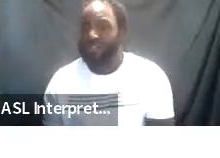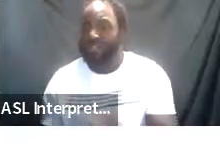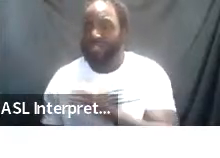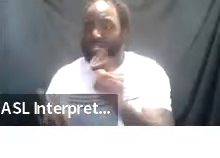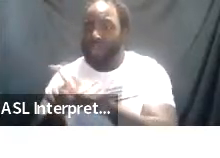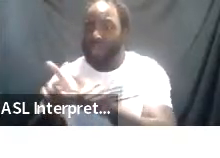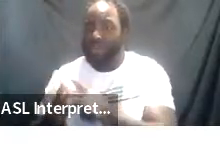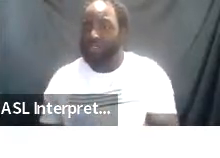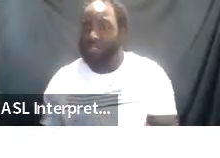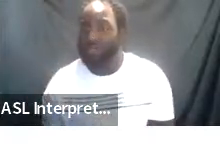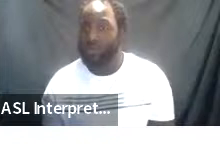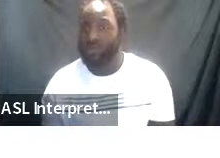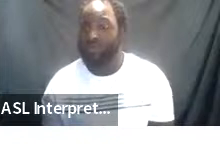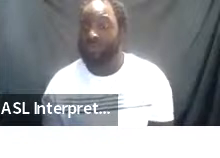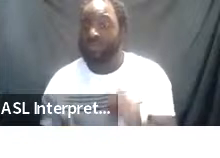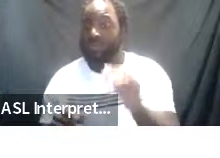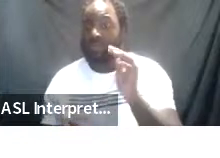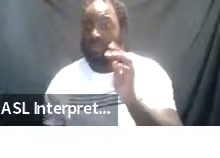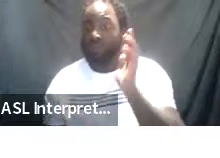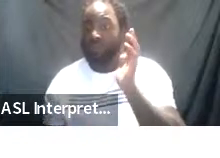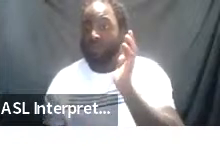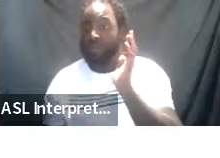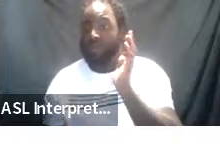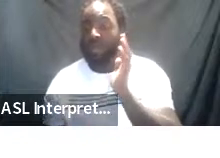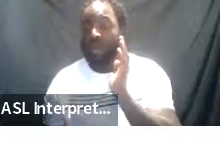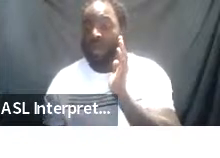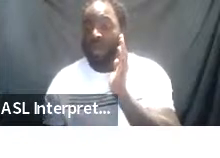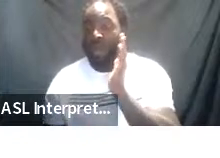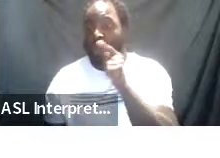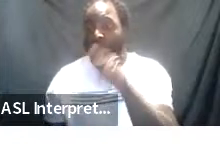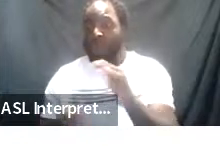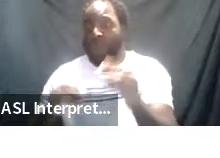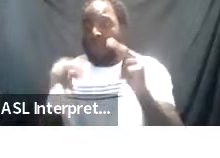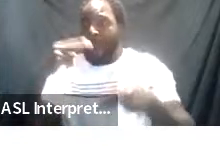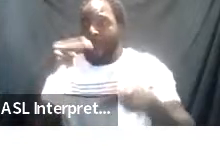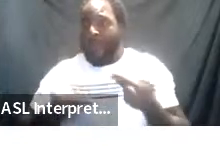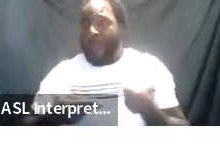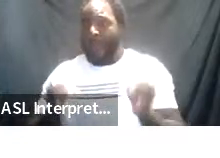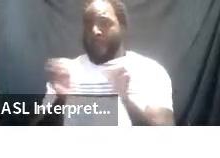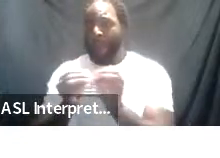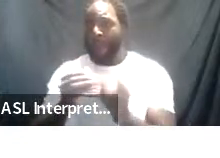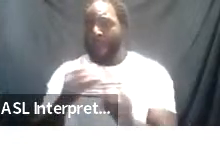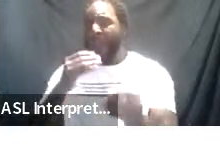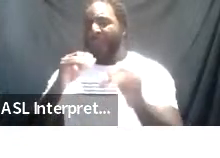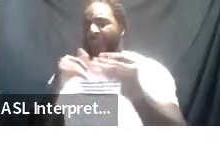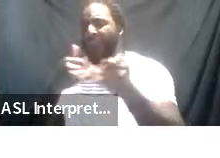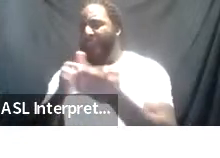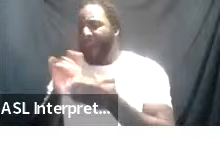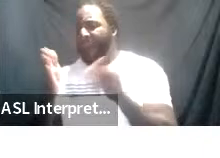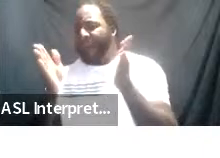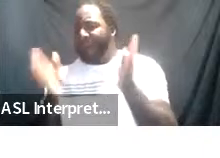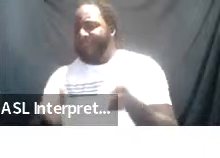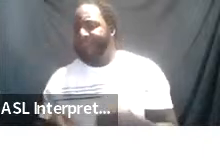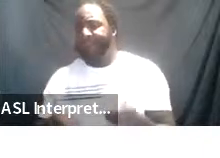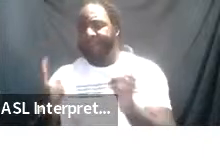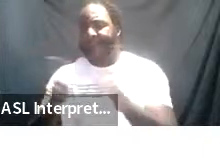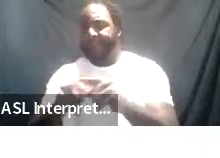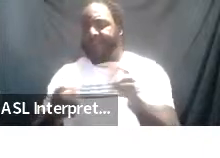also, are you going to then hire more inspectors in order